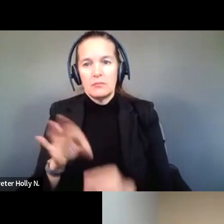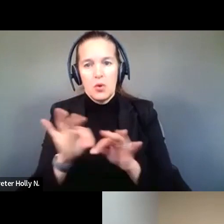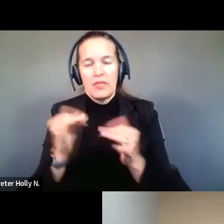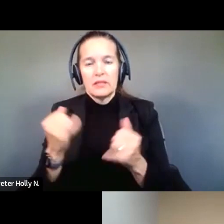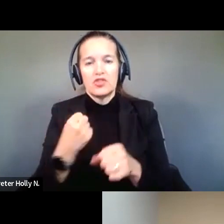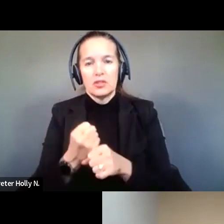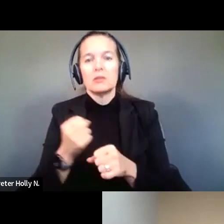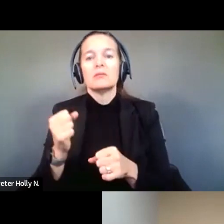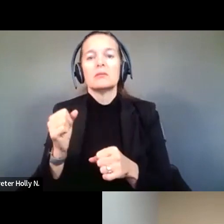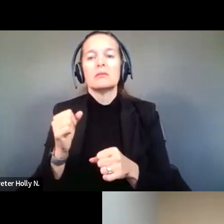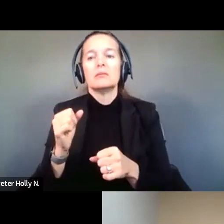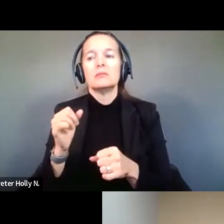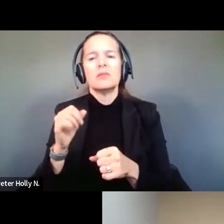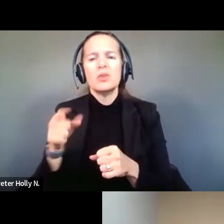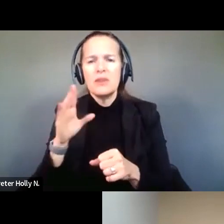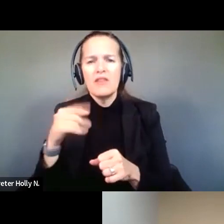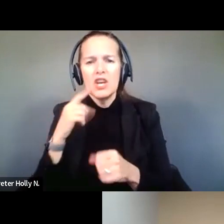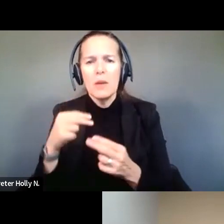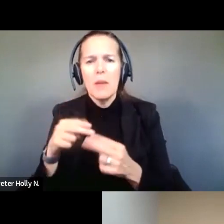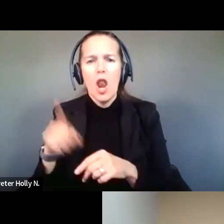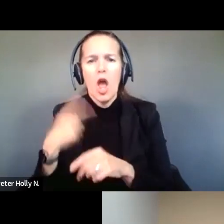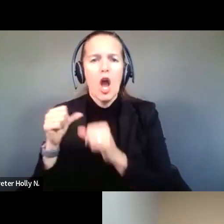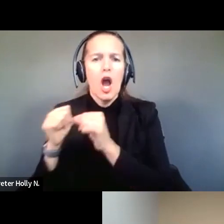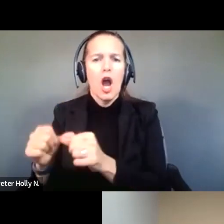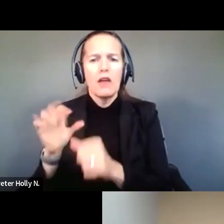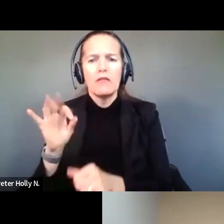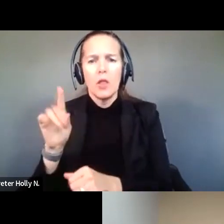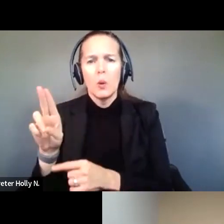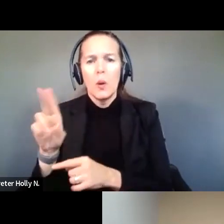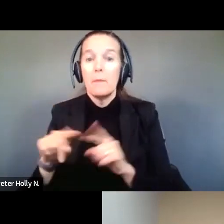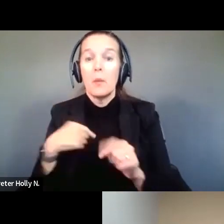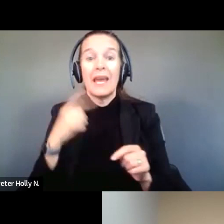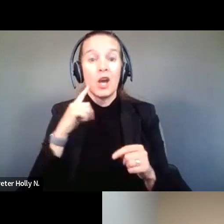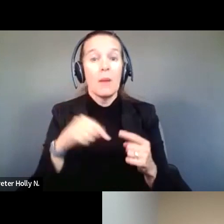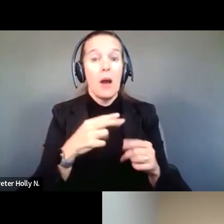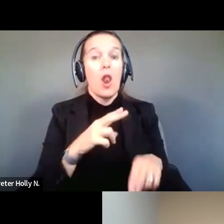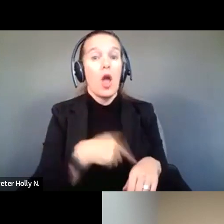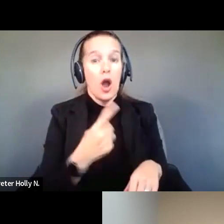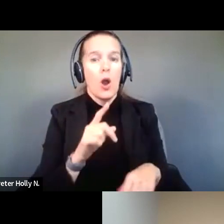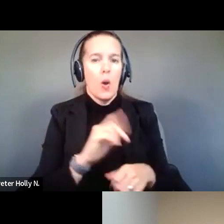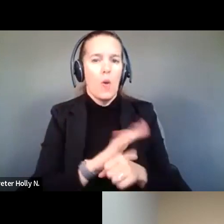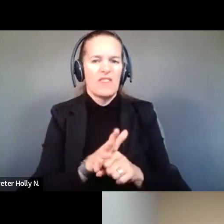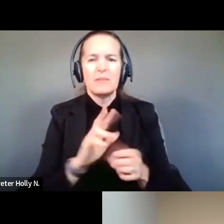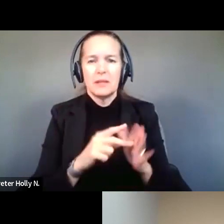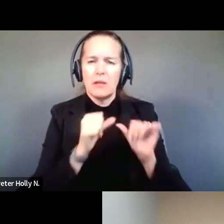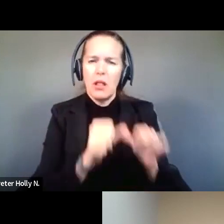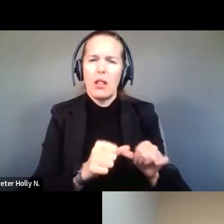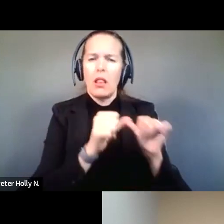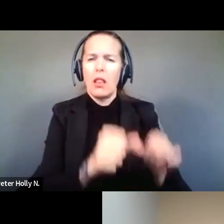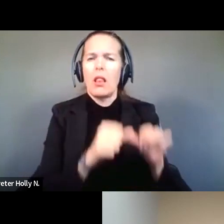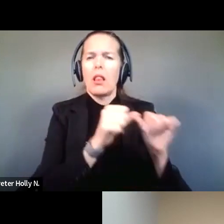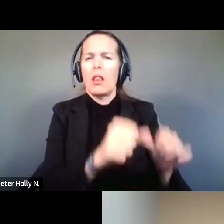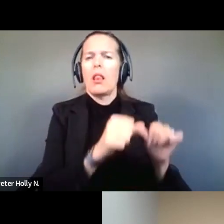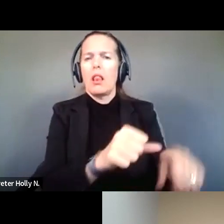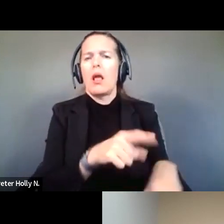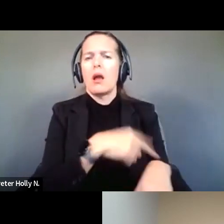you don't hear a lot about long influenza, but we do hear about long COVID. And we know that vaccination lowers the risk and the rates of people developing